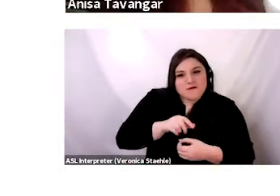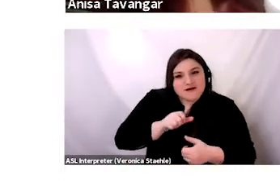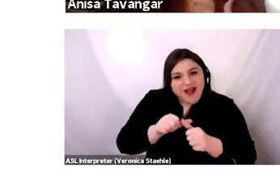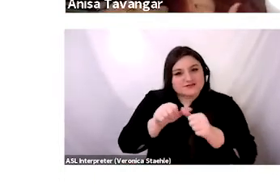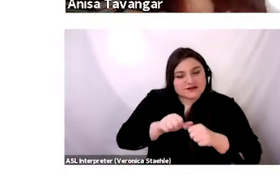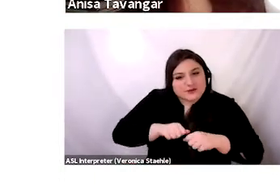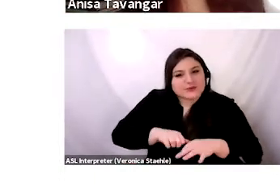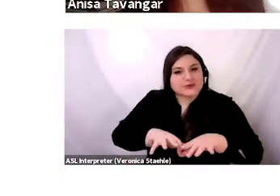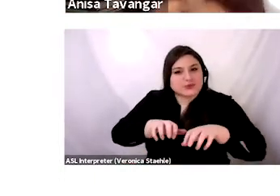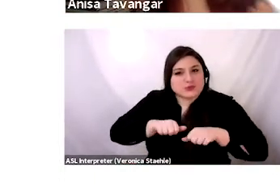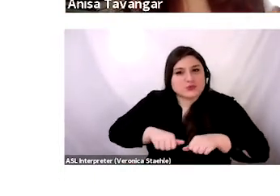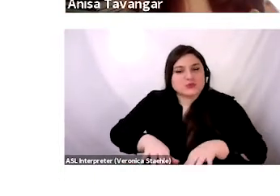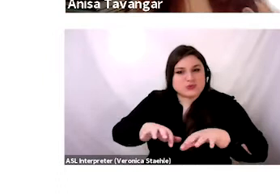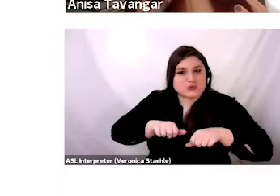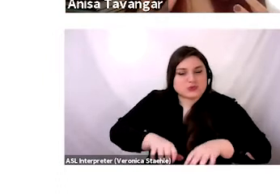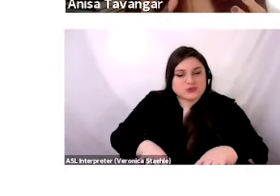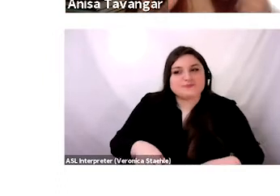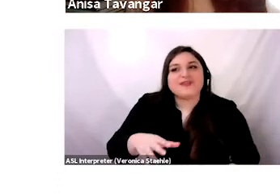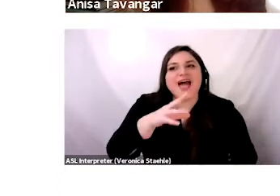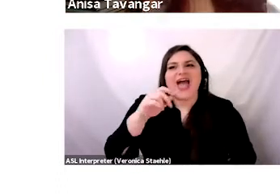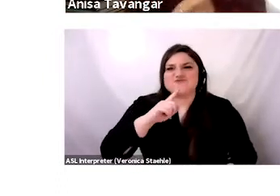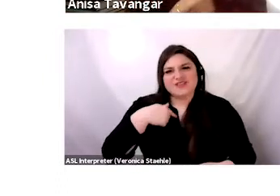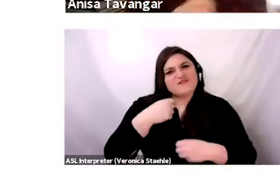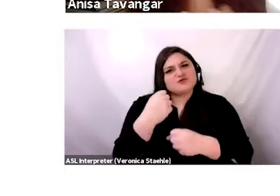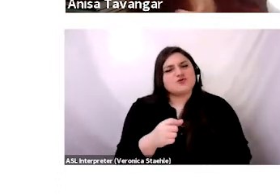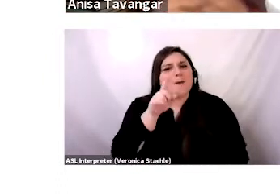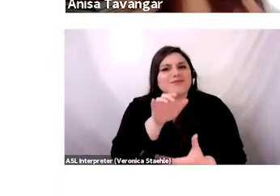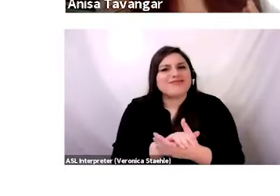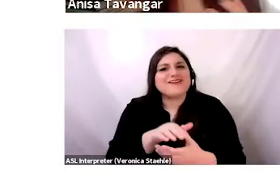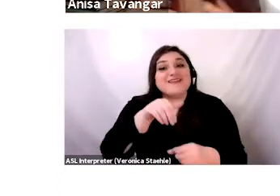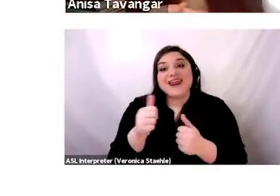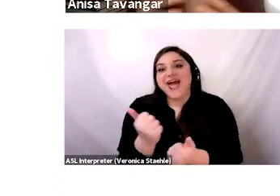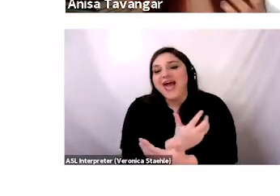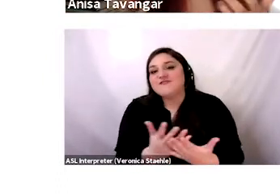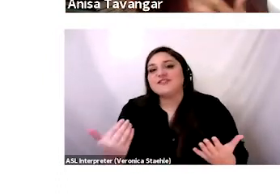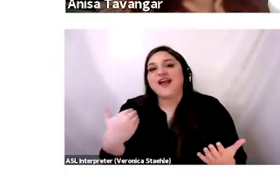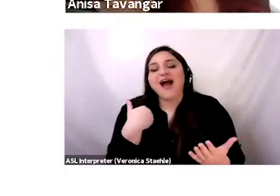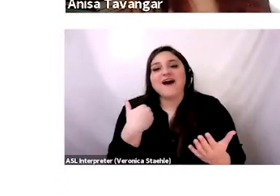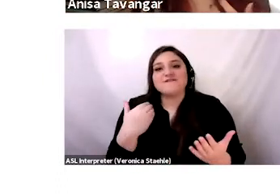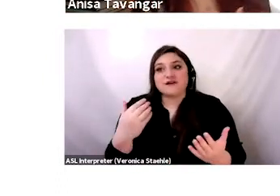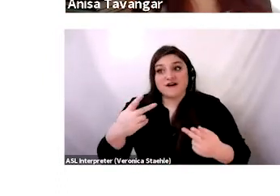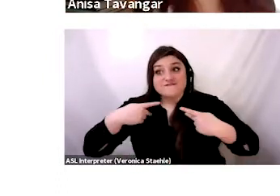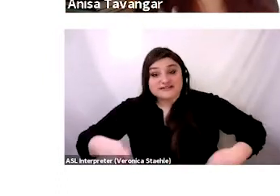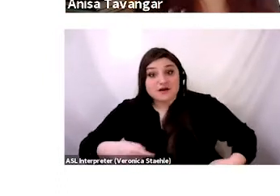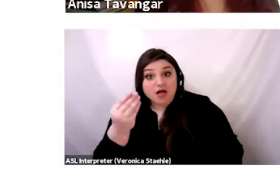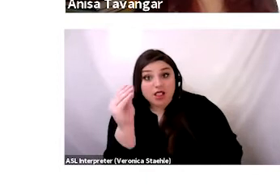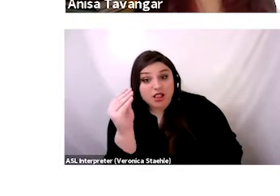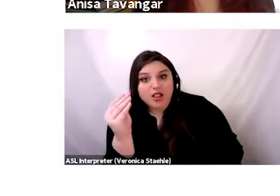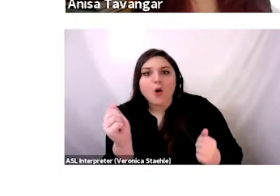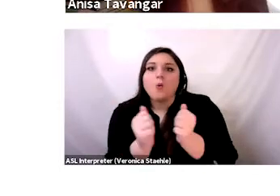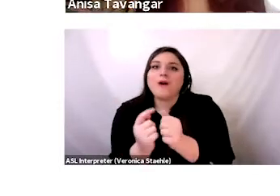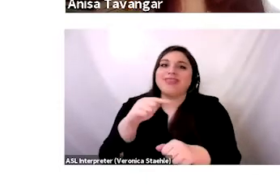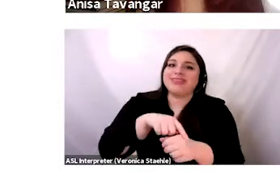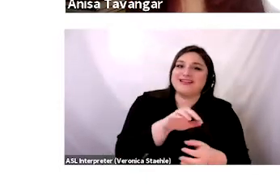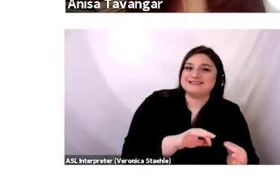And I also personally believe that every material thing has a spiritual counterpart. So you can think of, just as we feed our physical body with food,